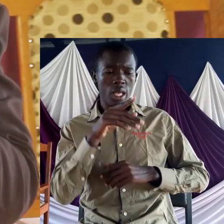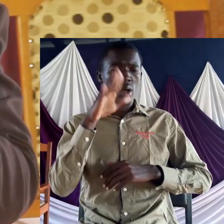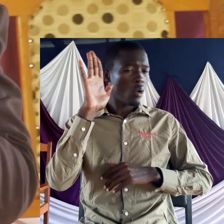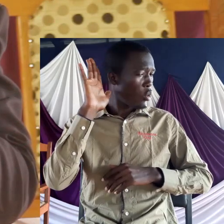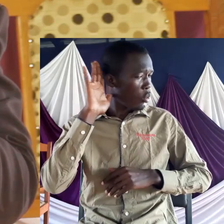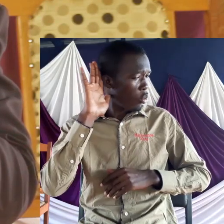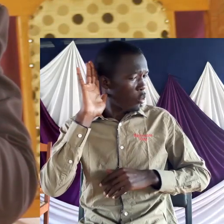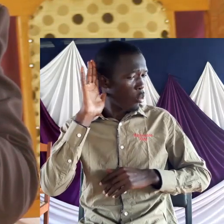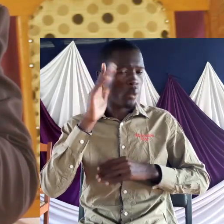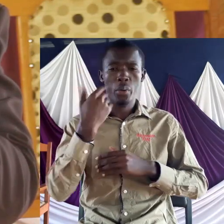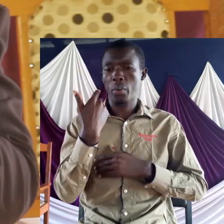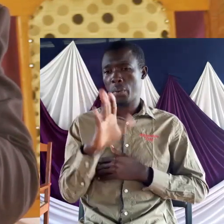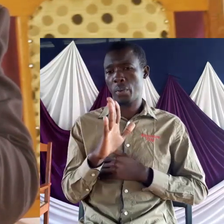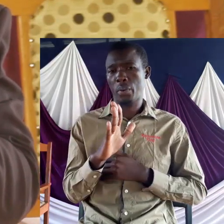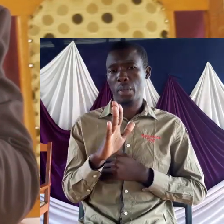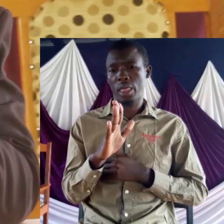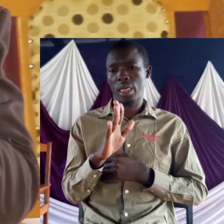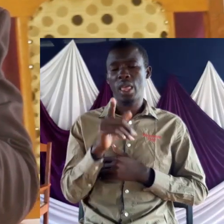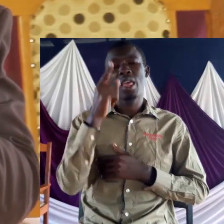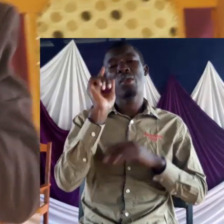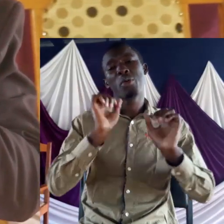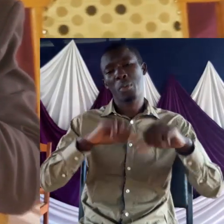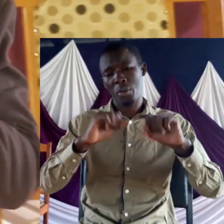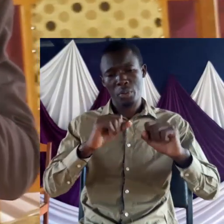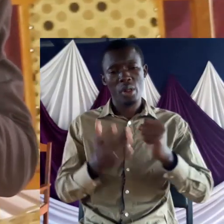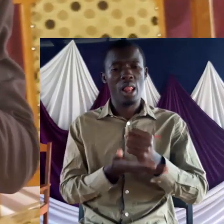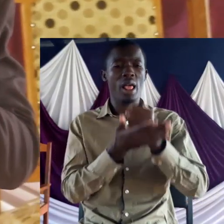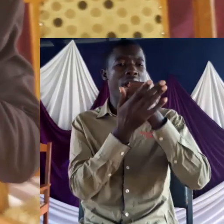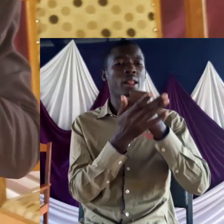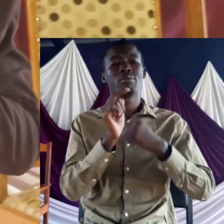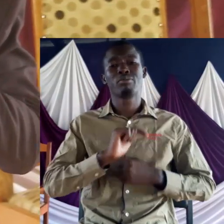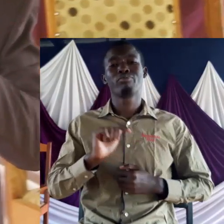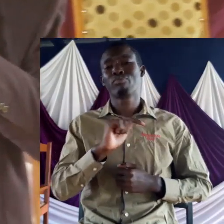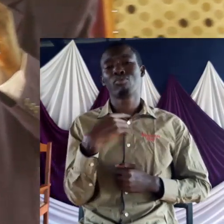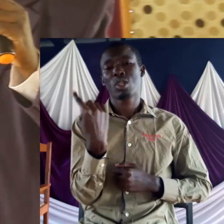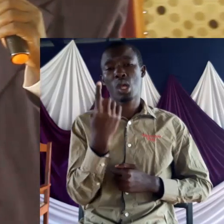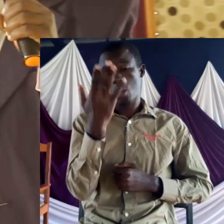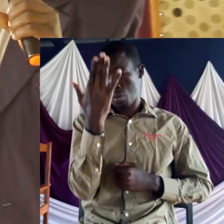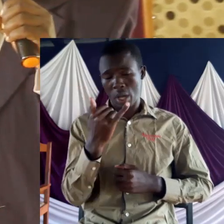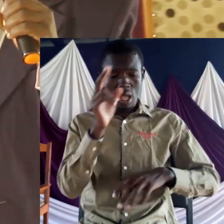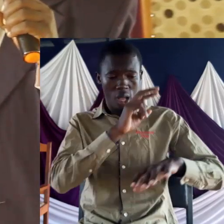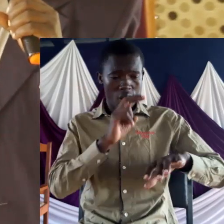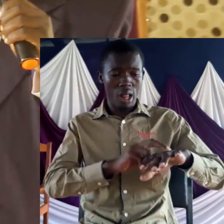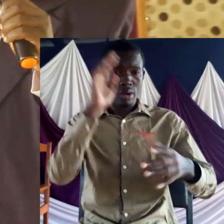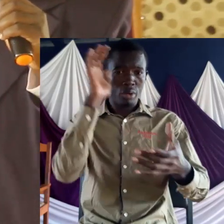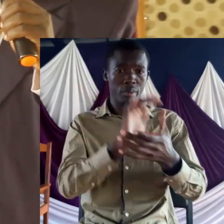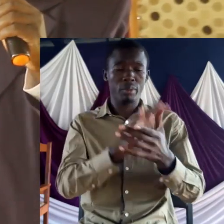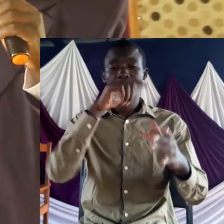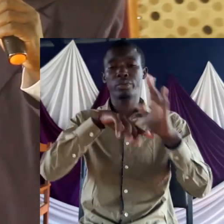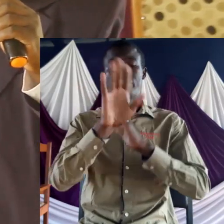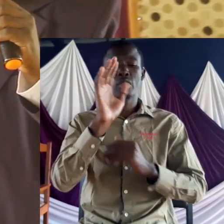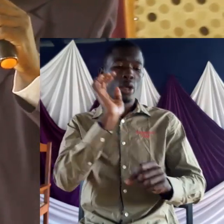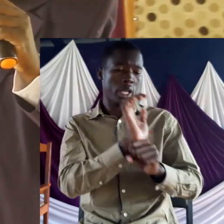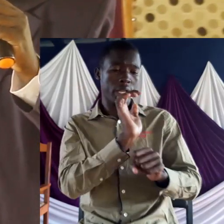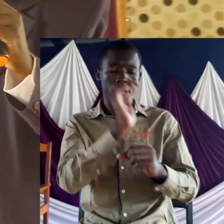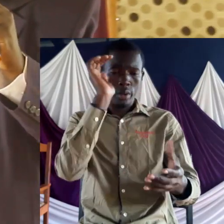pray and believe that only you can help us at this particular time, because we are a nation that believes in you. We are a church that